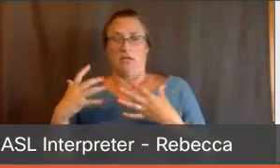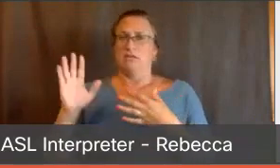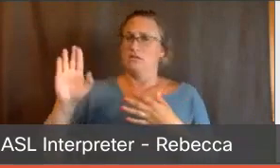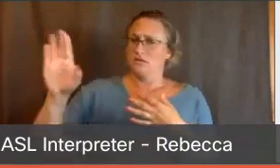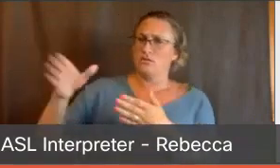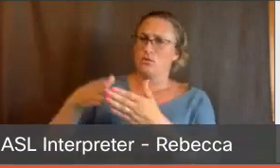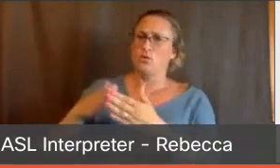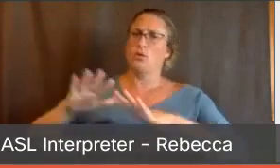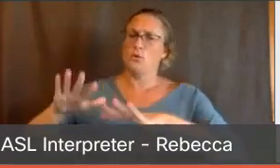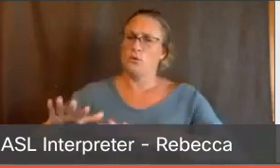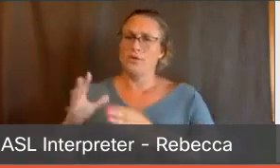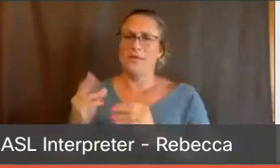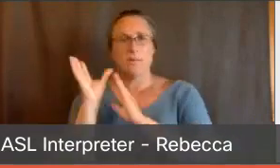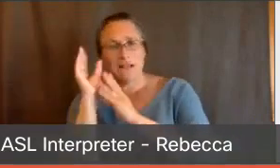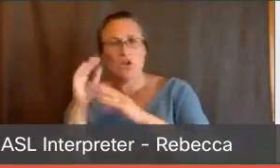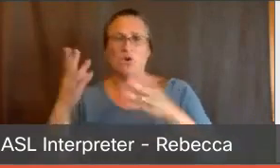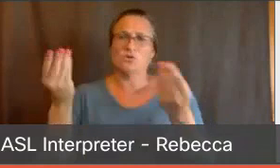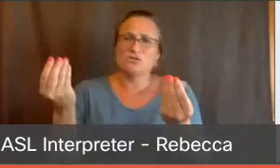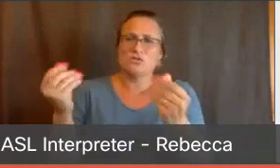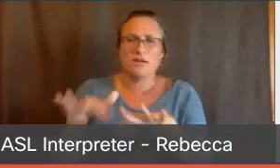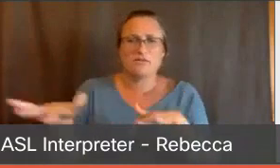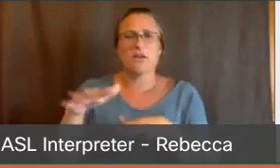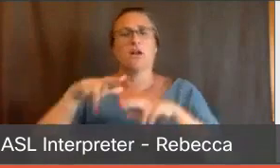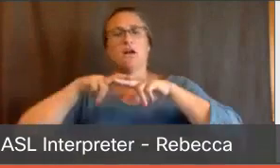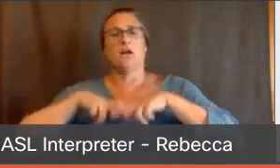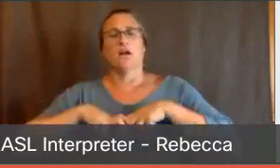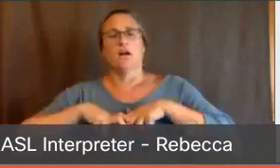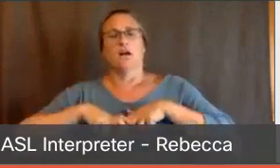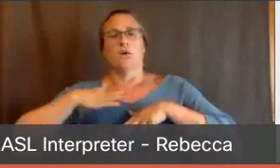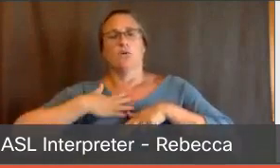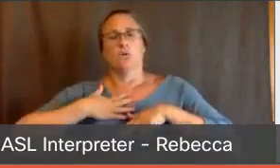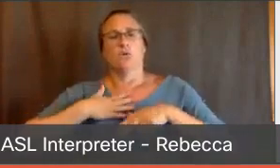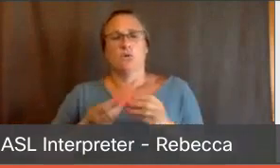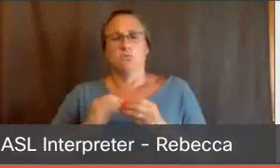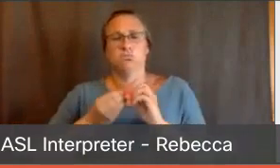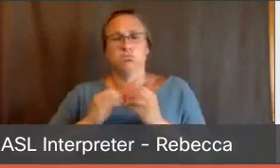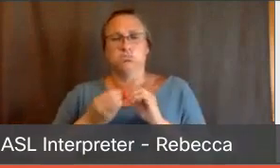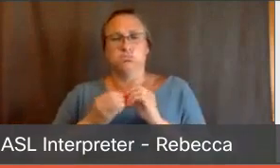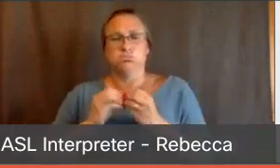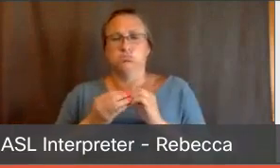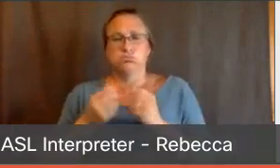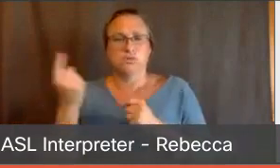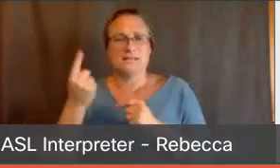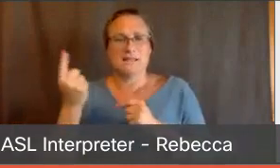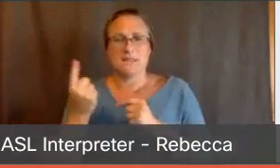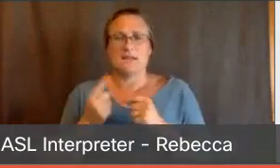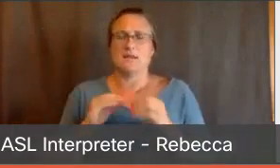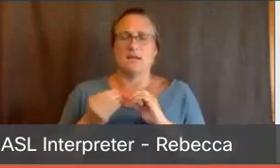and there's pillows and soft rug and maybe a fidget toy that they can, sit